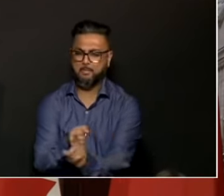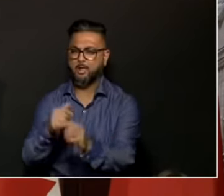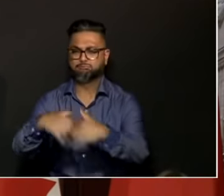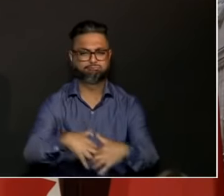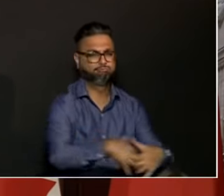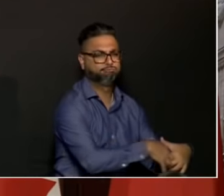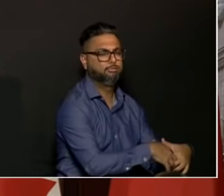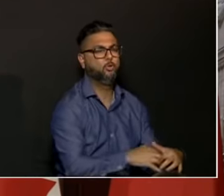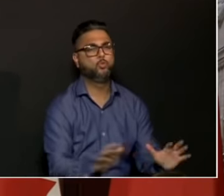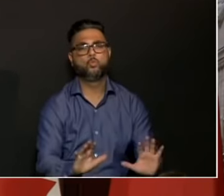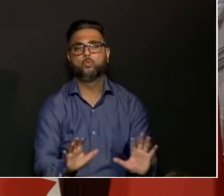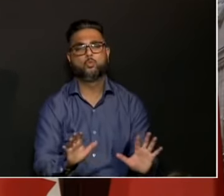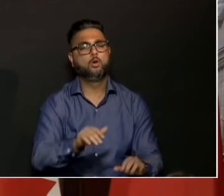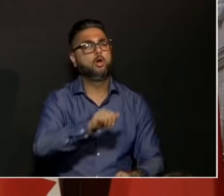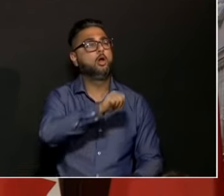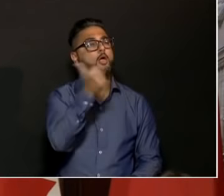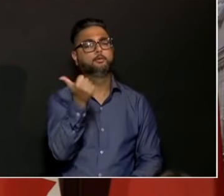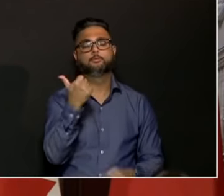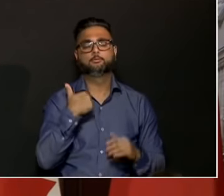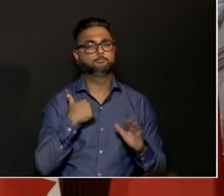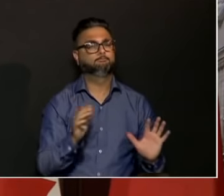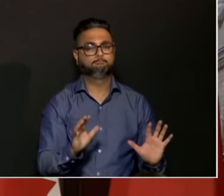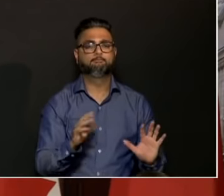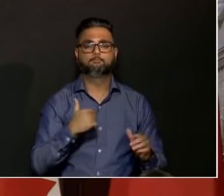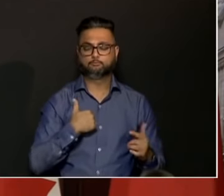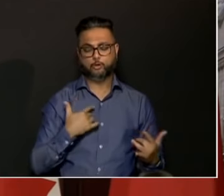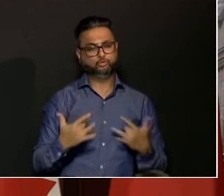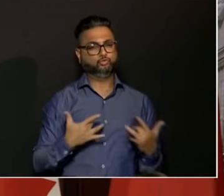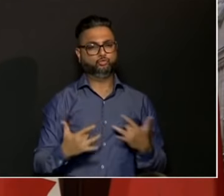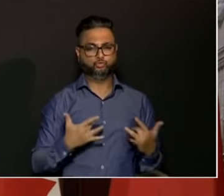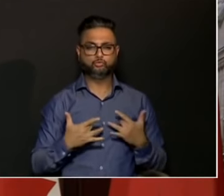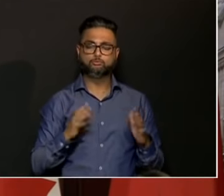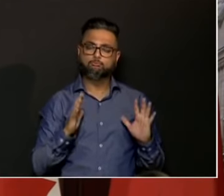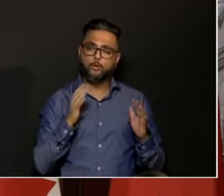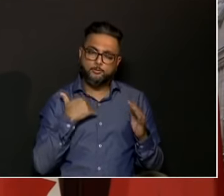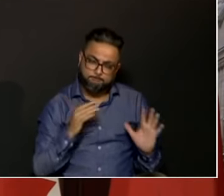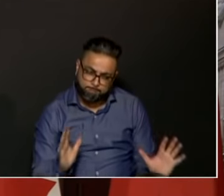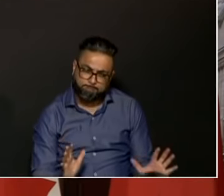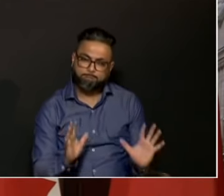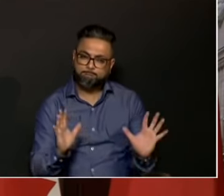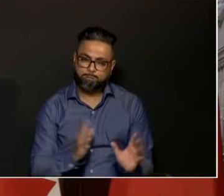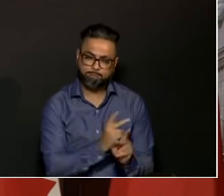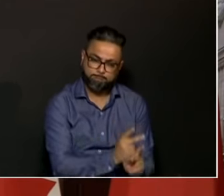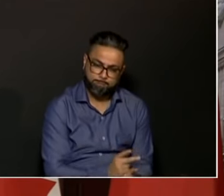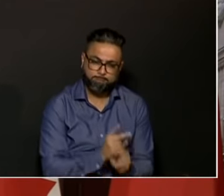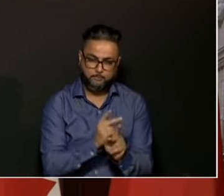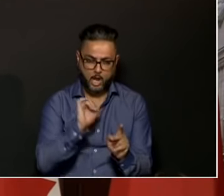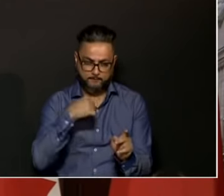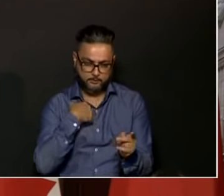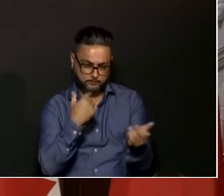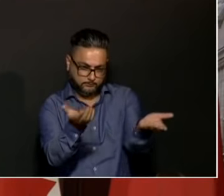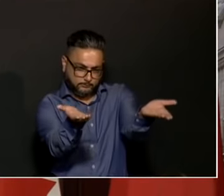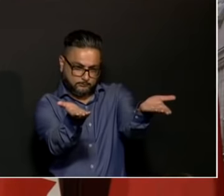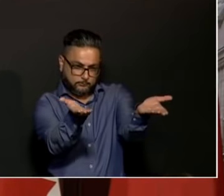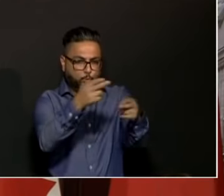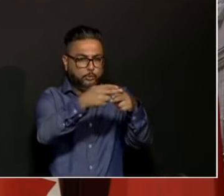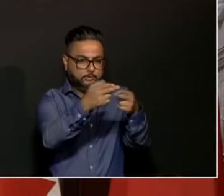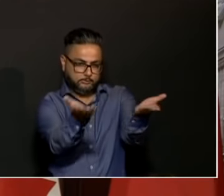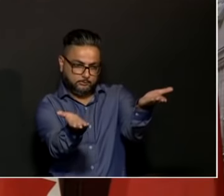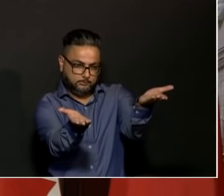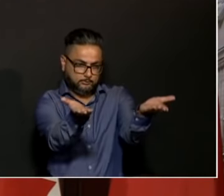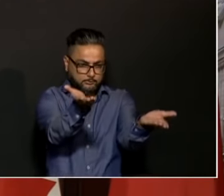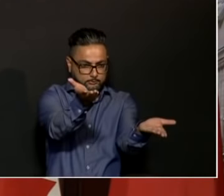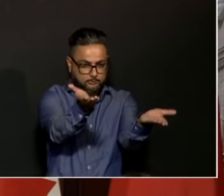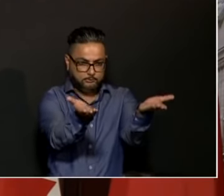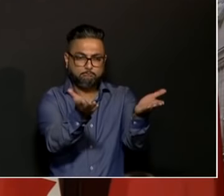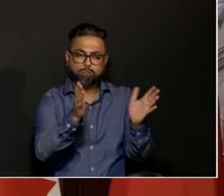other areas that are very, very concerning. So they have to do a balancing act, and that's what we do. So I think they're